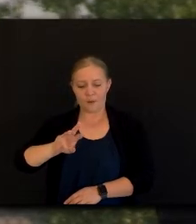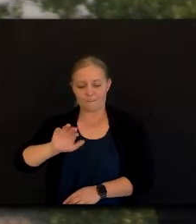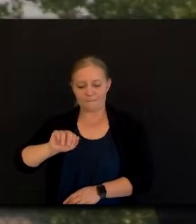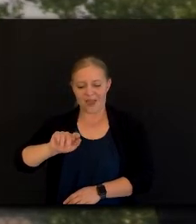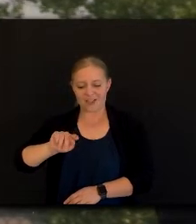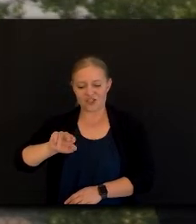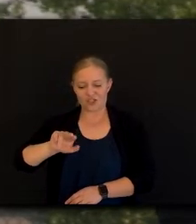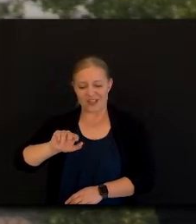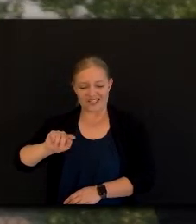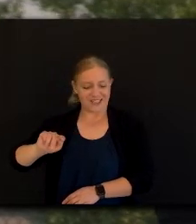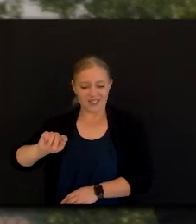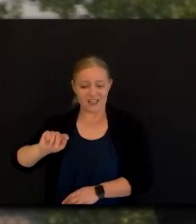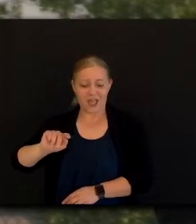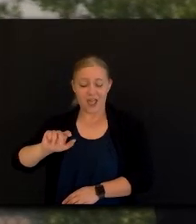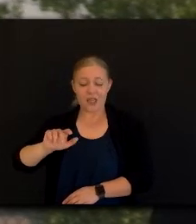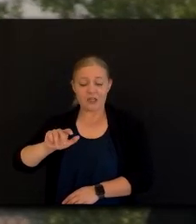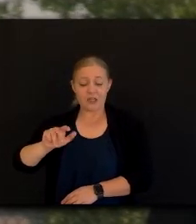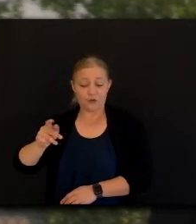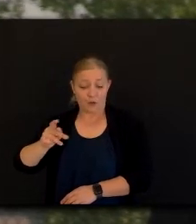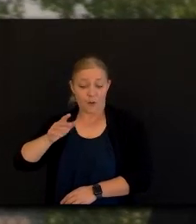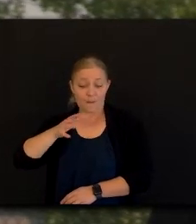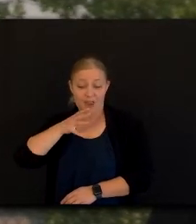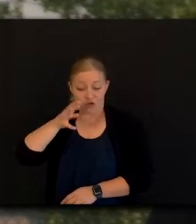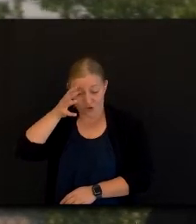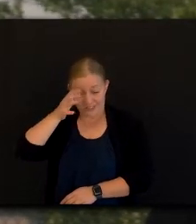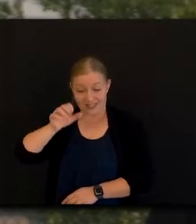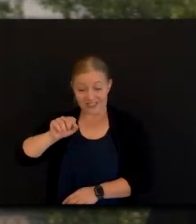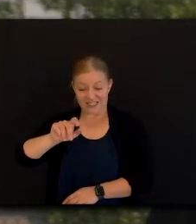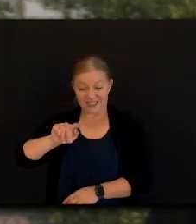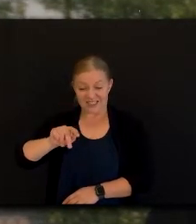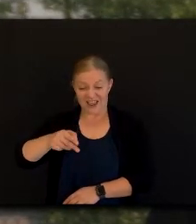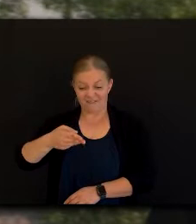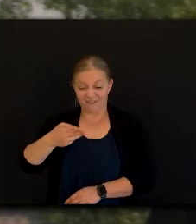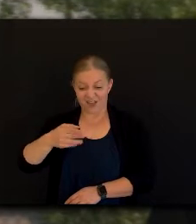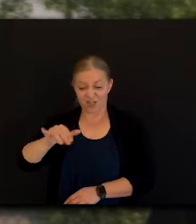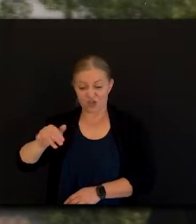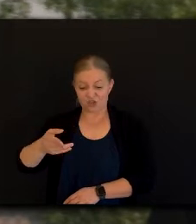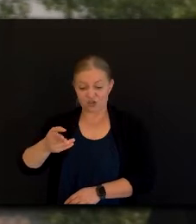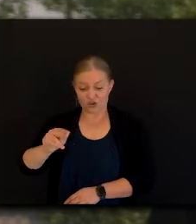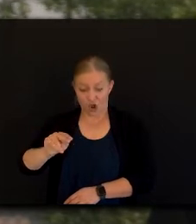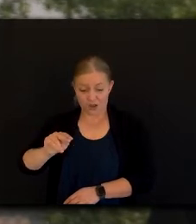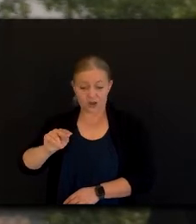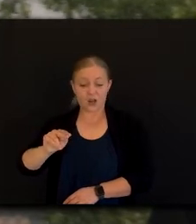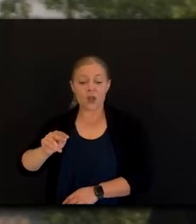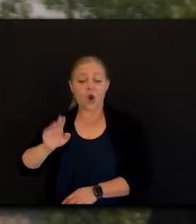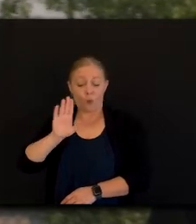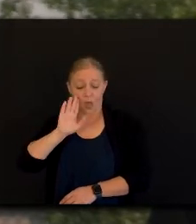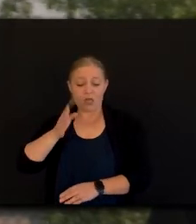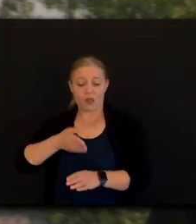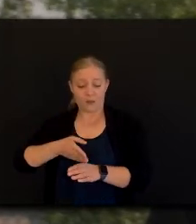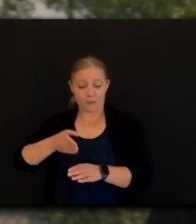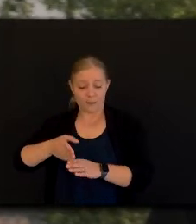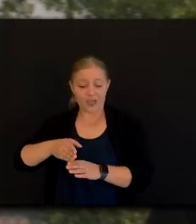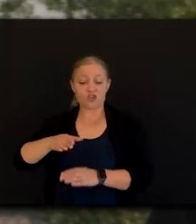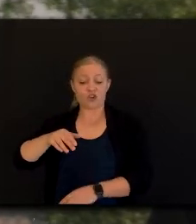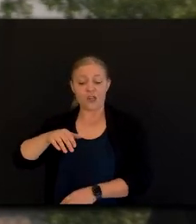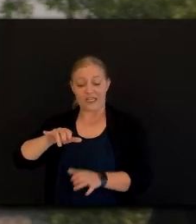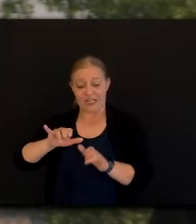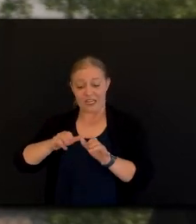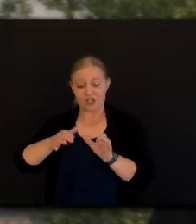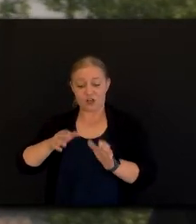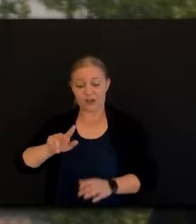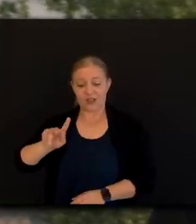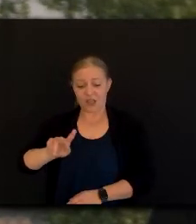aerospace engineering at the University of Kansas this fall. Alexander Rawson. Alexander's parents are Mark and Carol